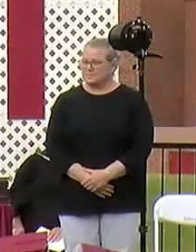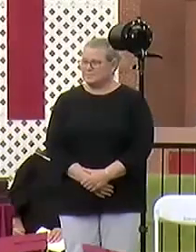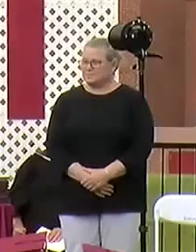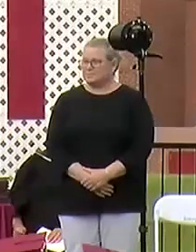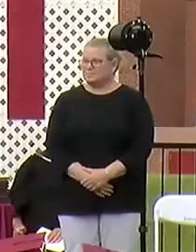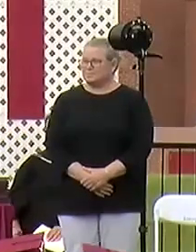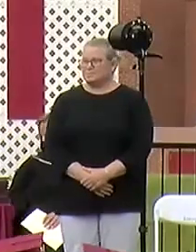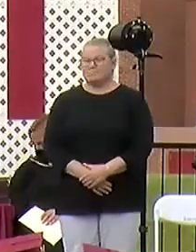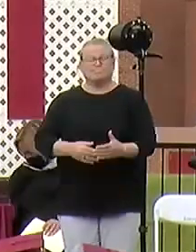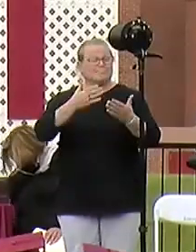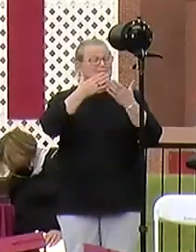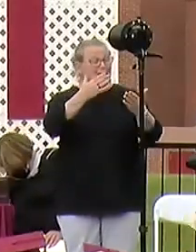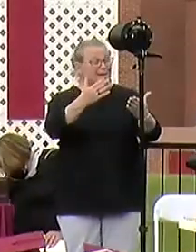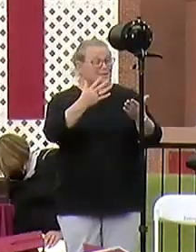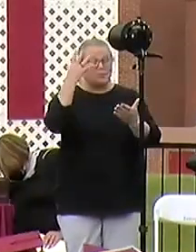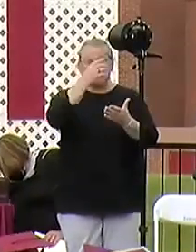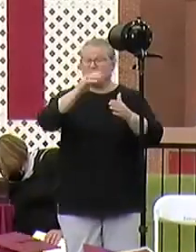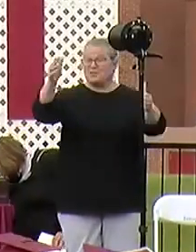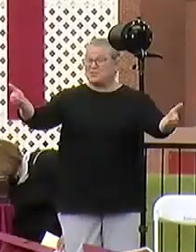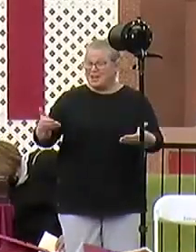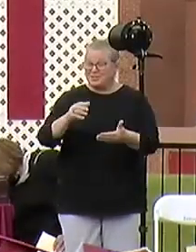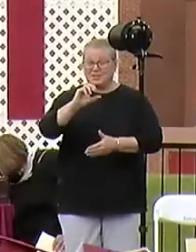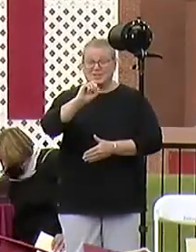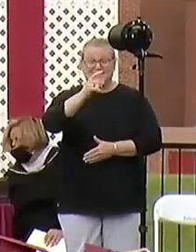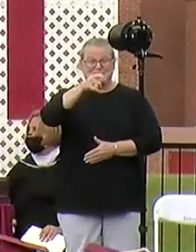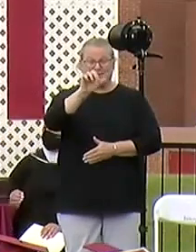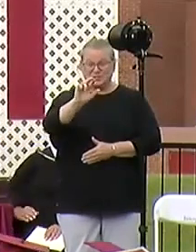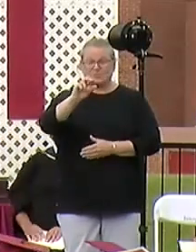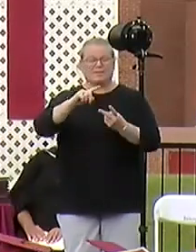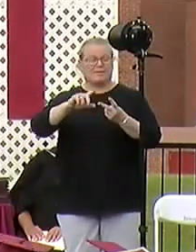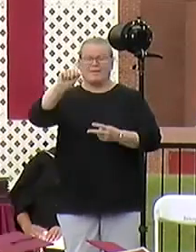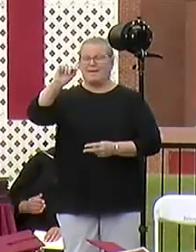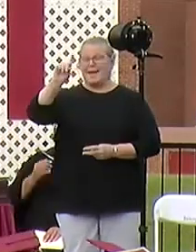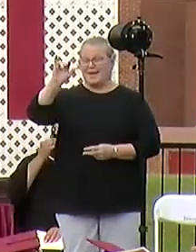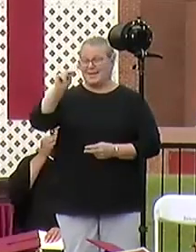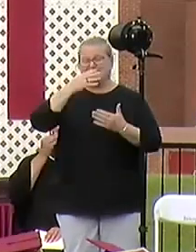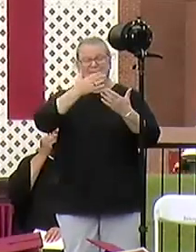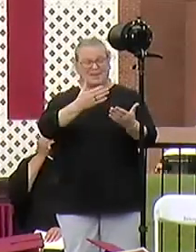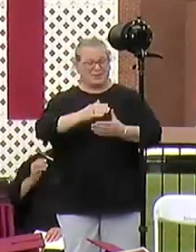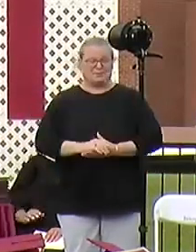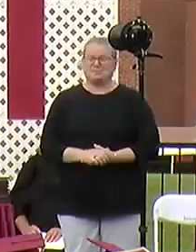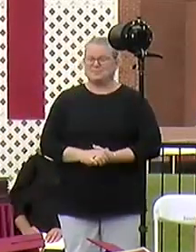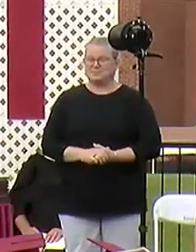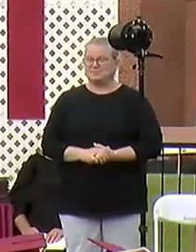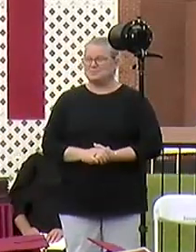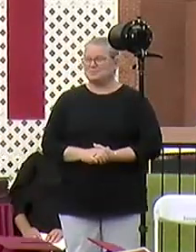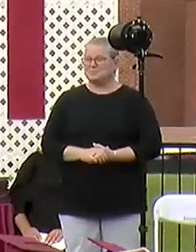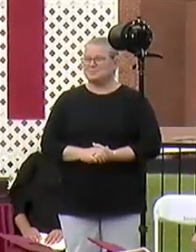Thank you for that beautiful introduction, Spencer and Aiden. It wasn't just